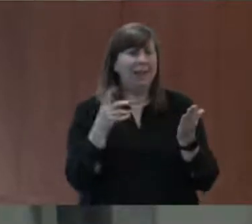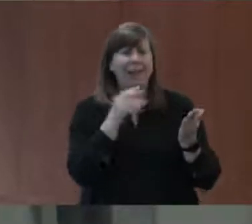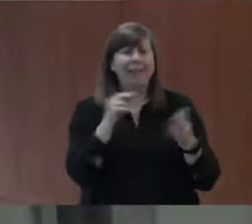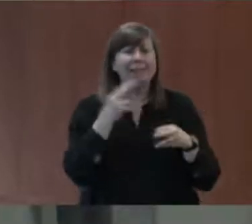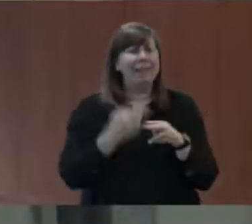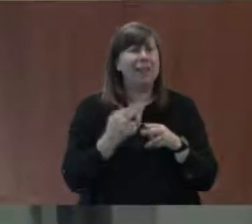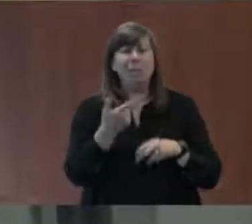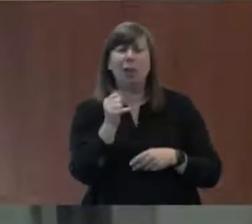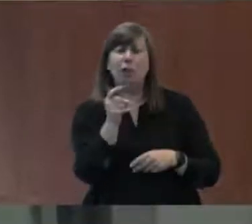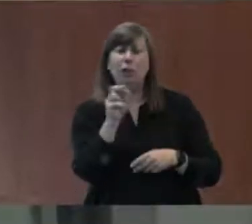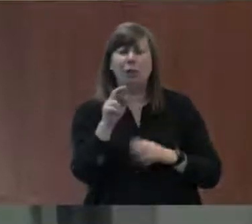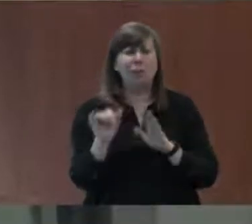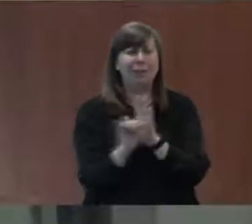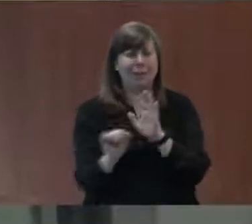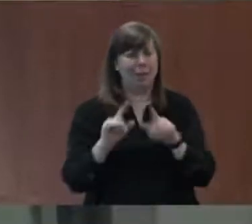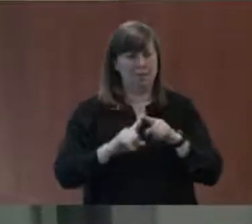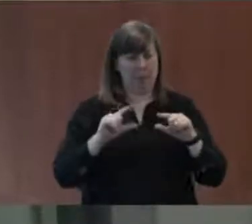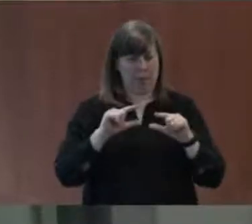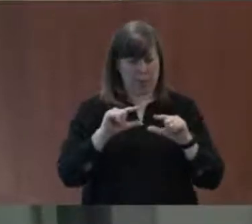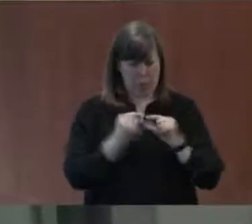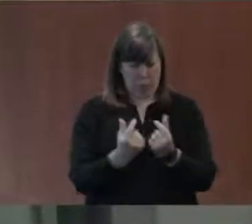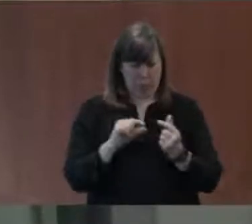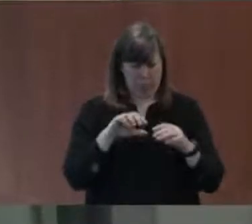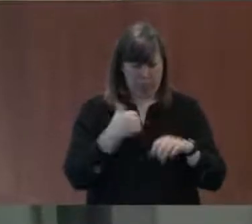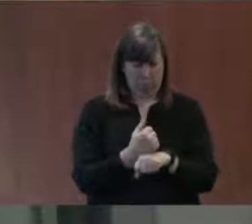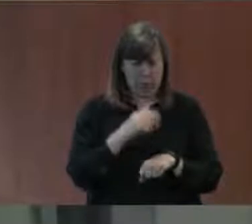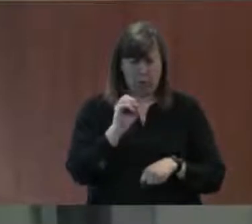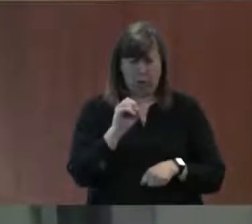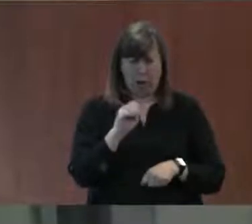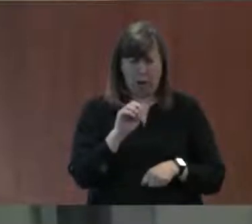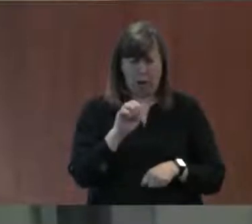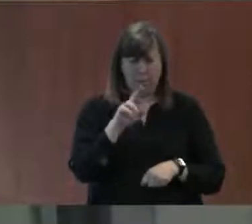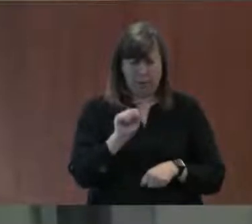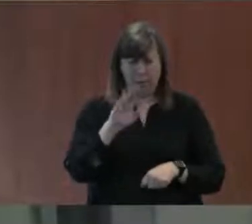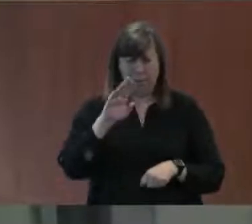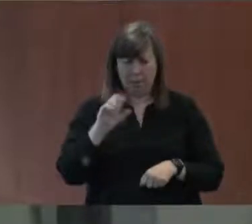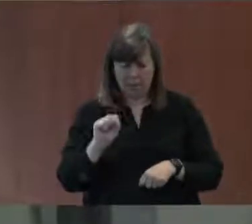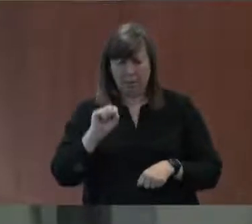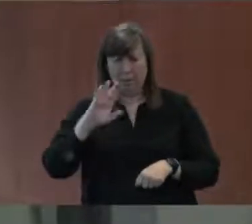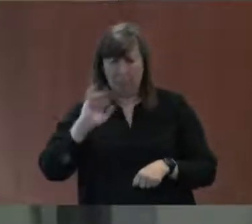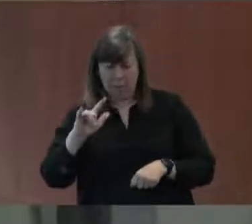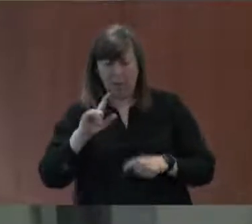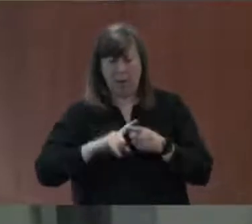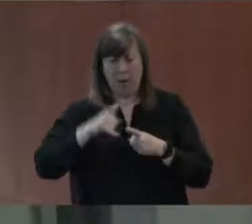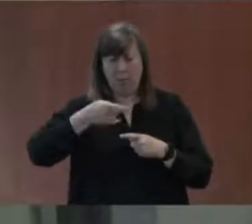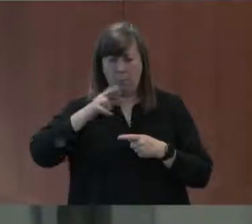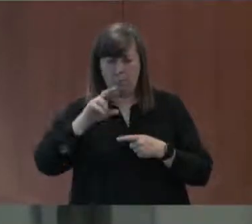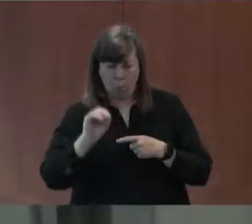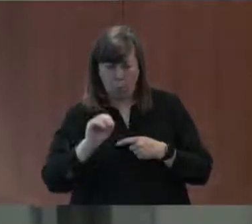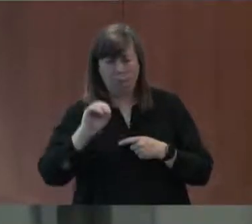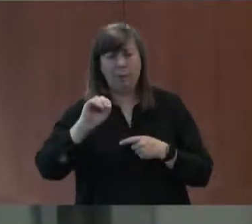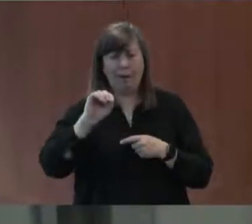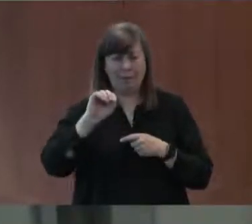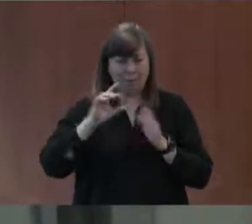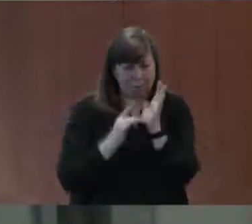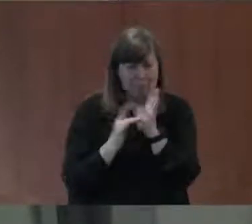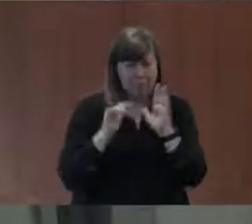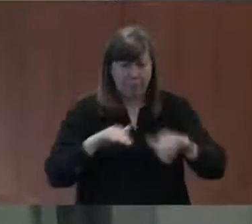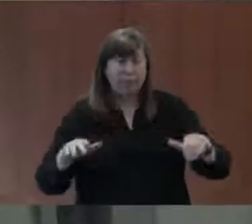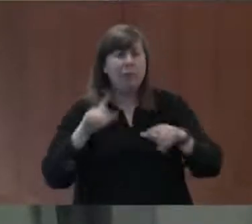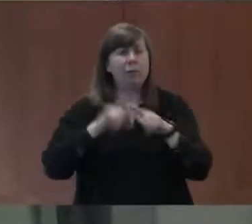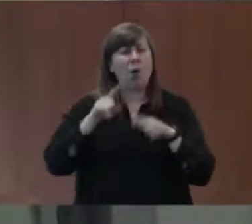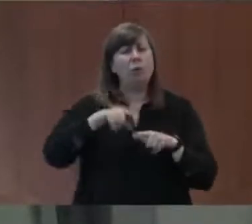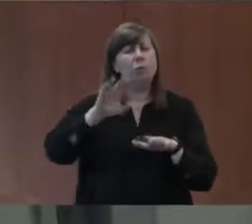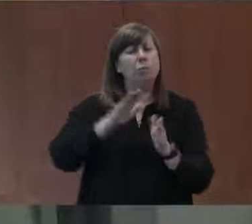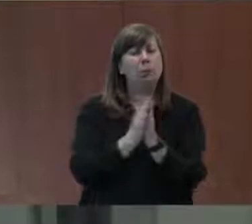the name of gender identity. The groups that put together the omnibus bill know that those books are pedophilia and pornography. After all, they are the groups that recommended